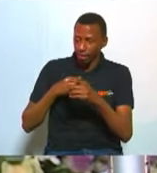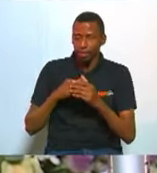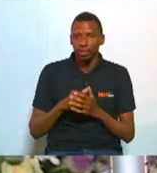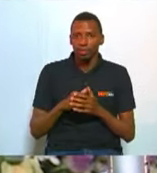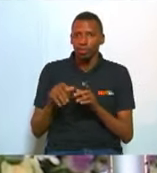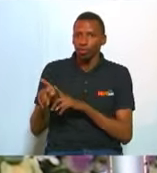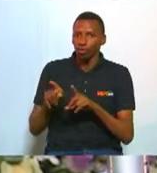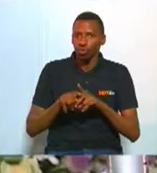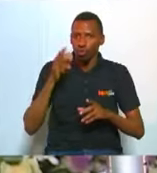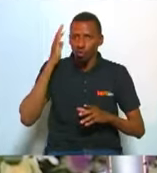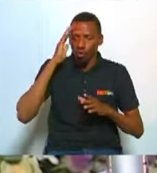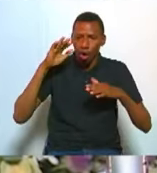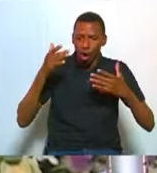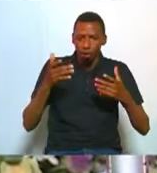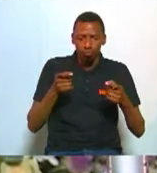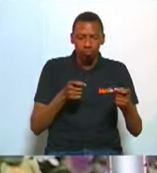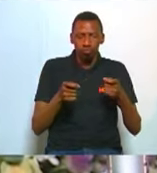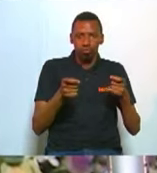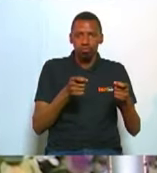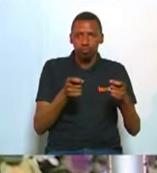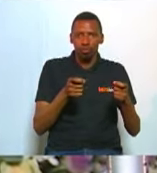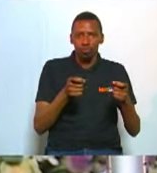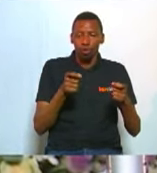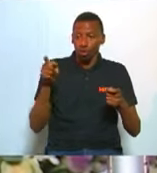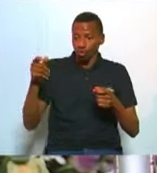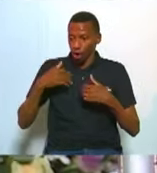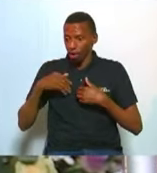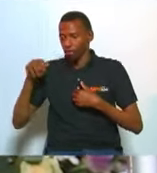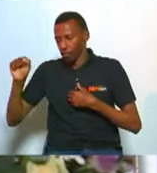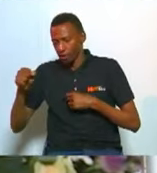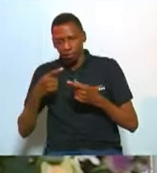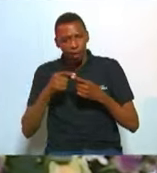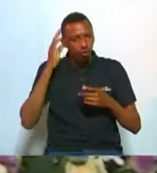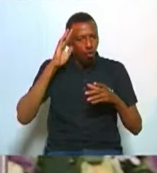to operate it, they are two different things.